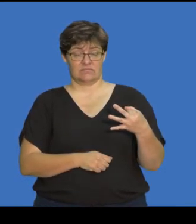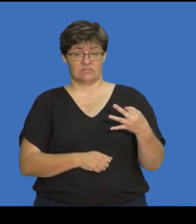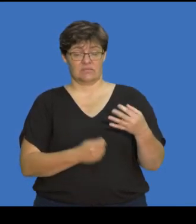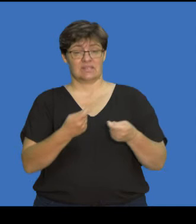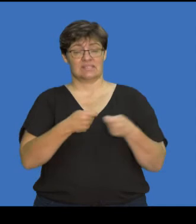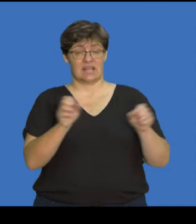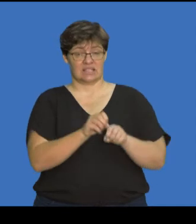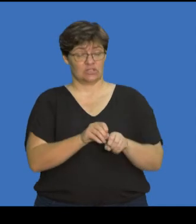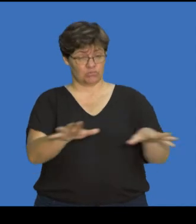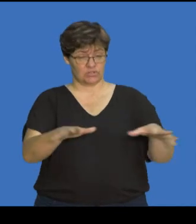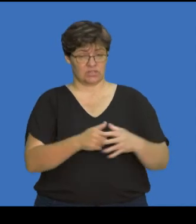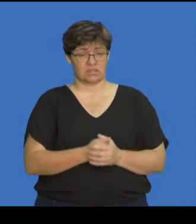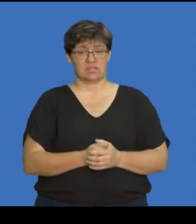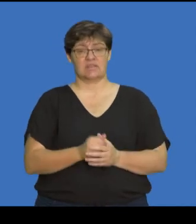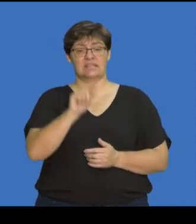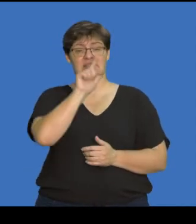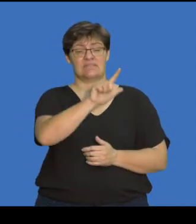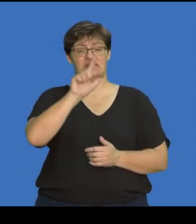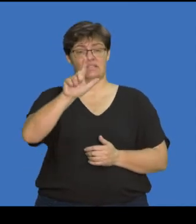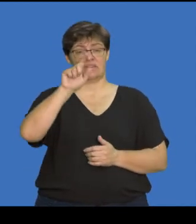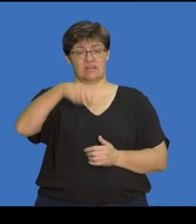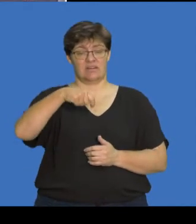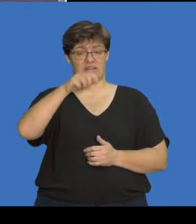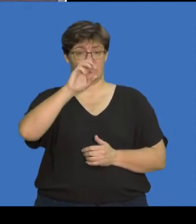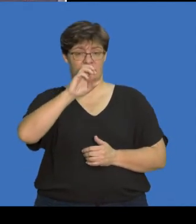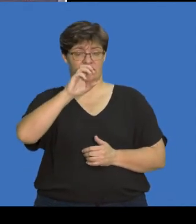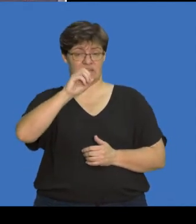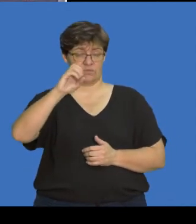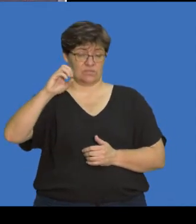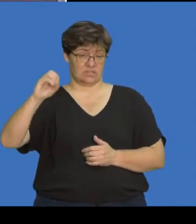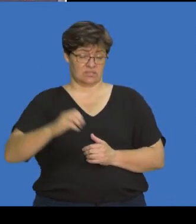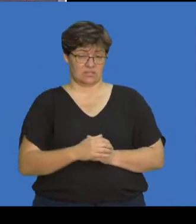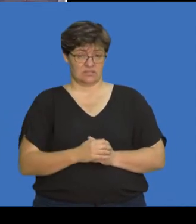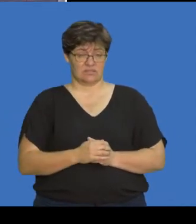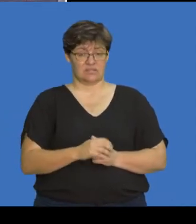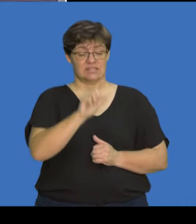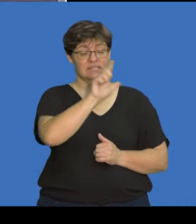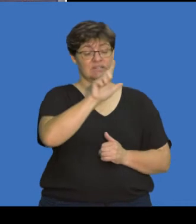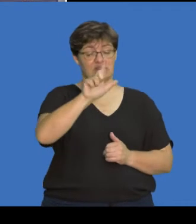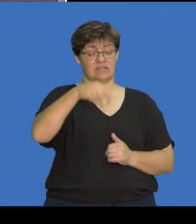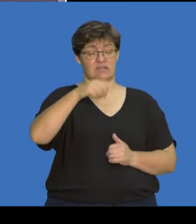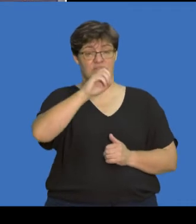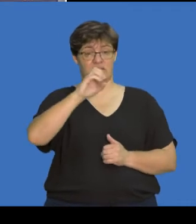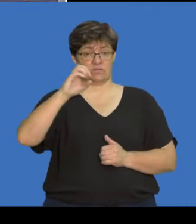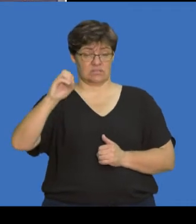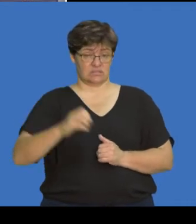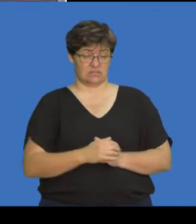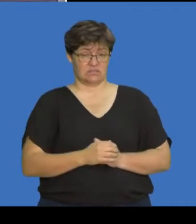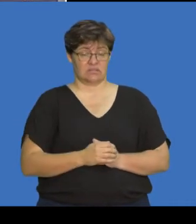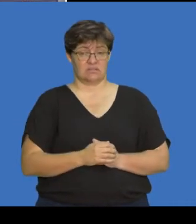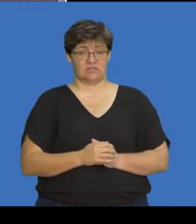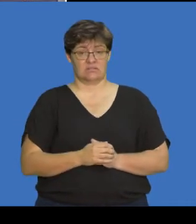selling and distribution, which is 77,000. So you take your 77,000